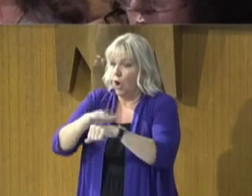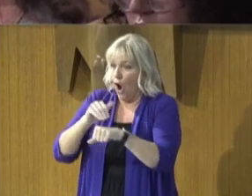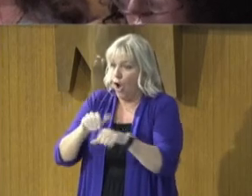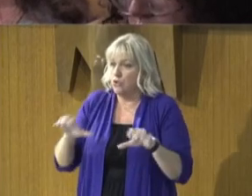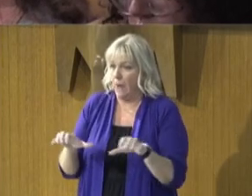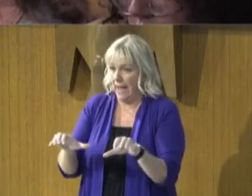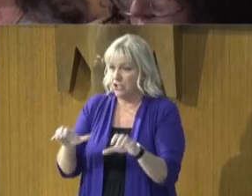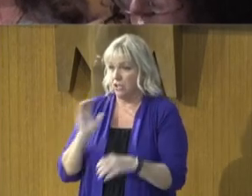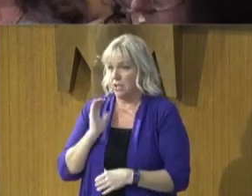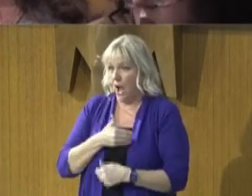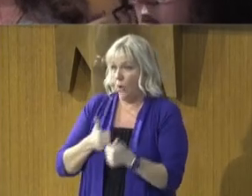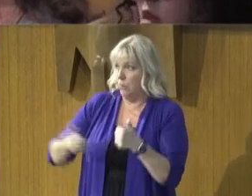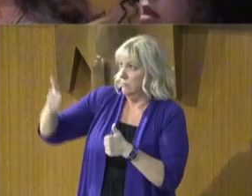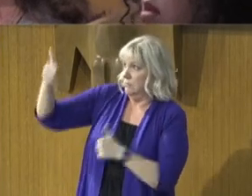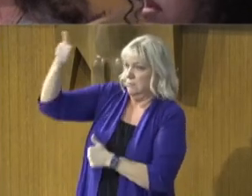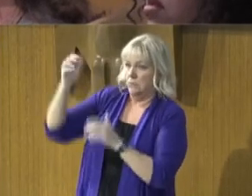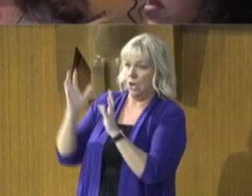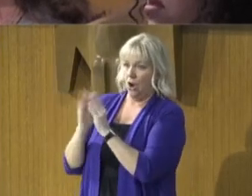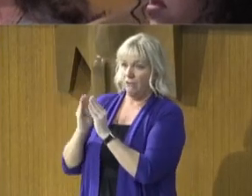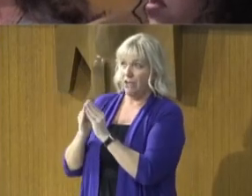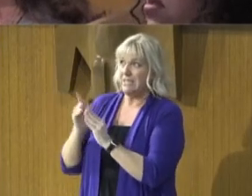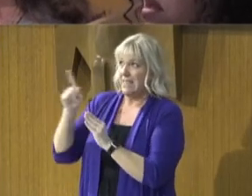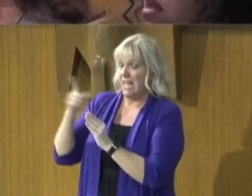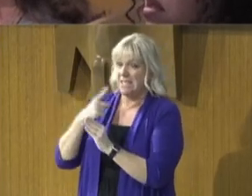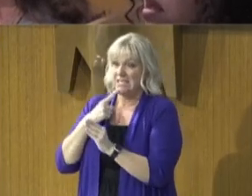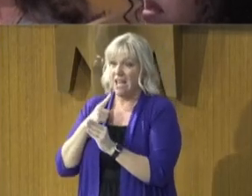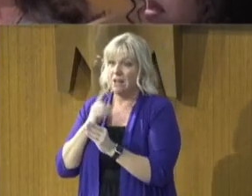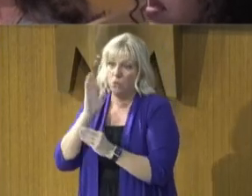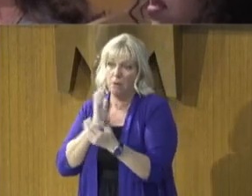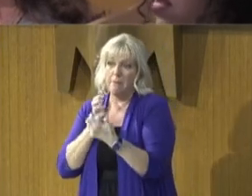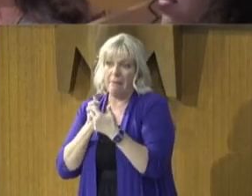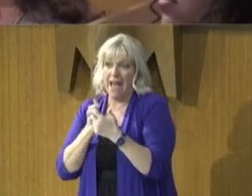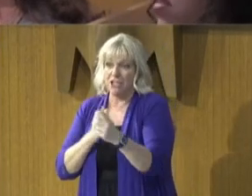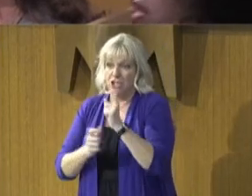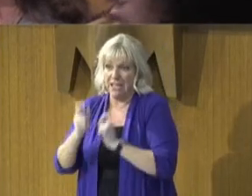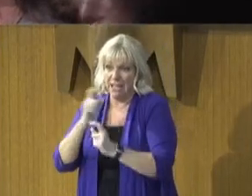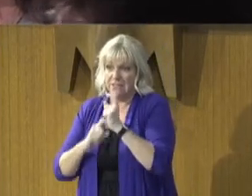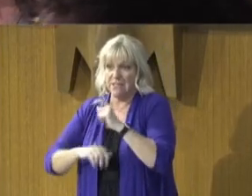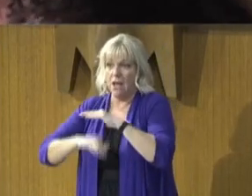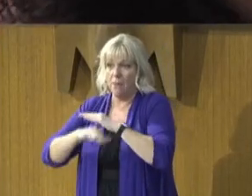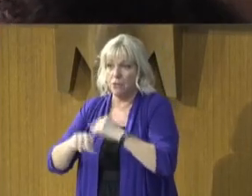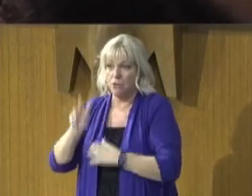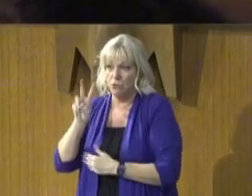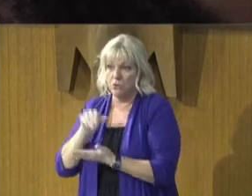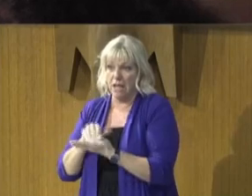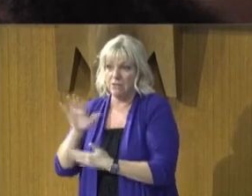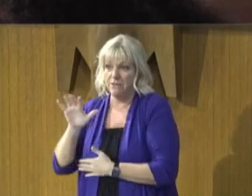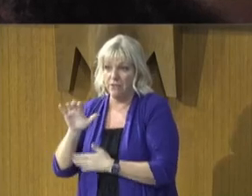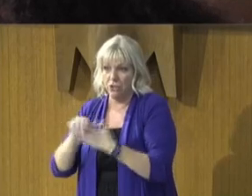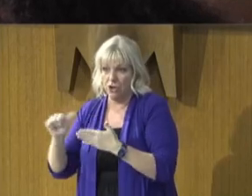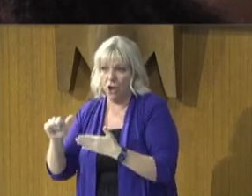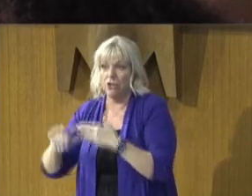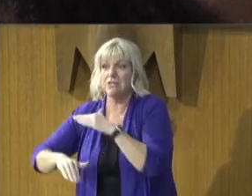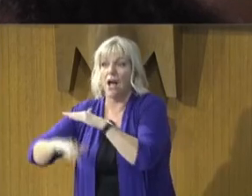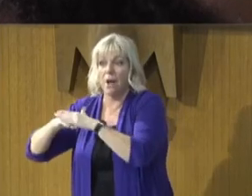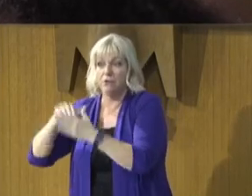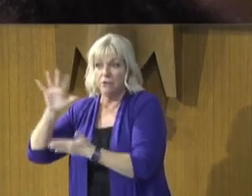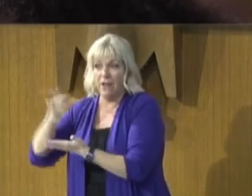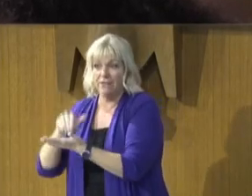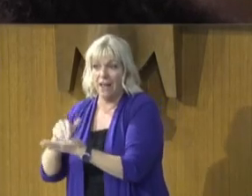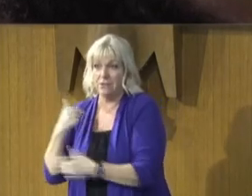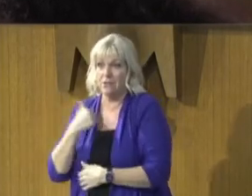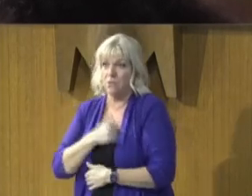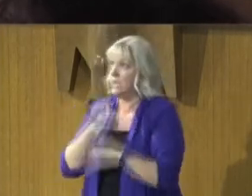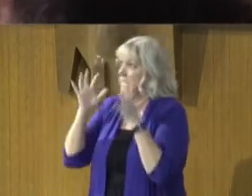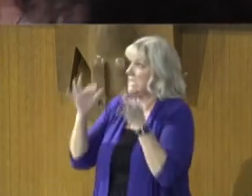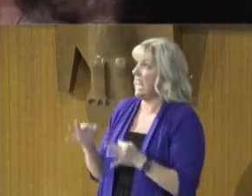they offered to match gifts up to $2,500 for a total of $5,000. And Claremont United Church of Christ jumped on this and said,